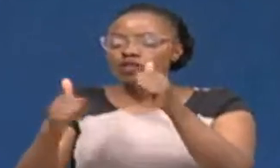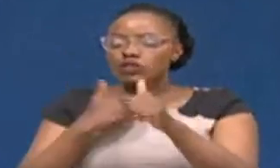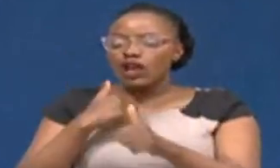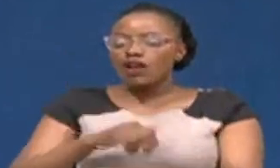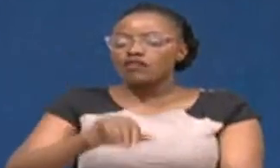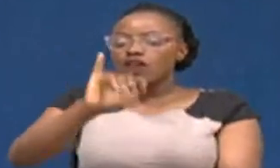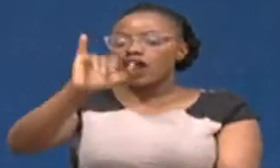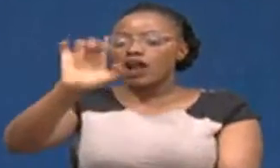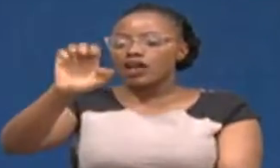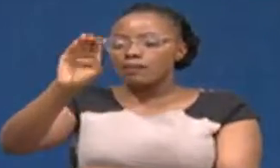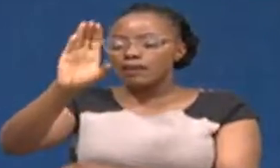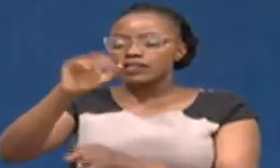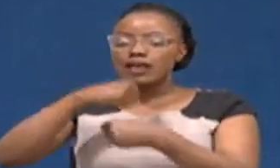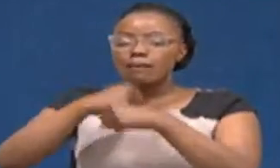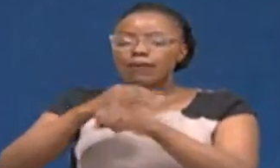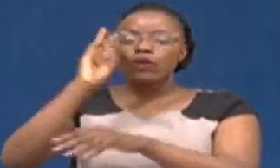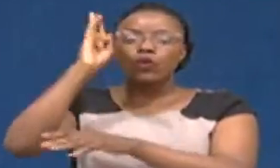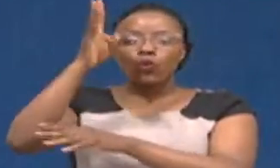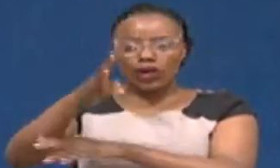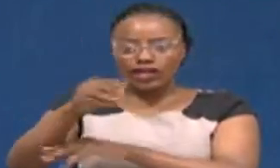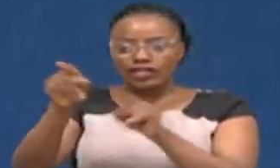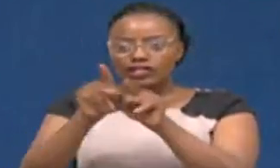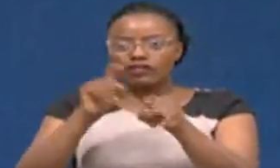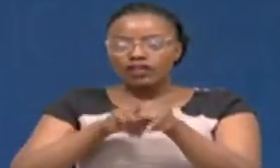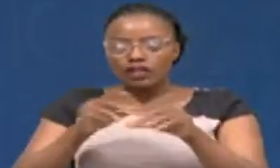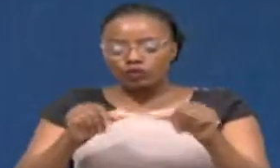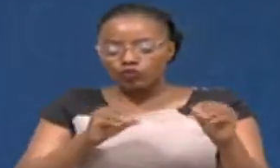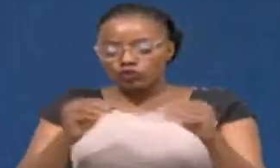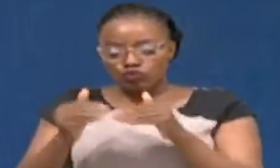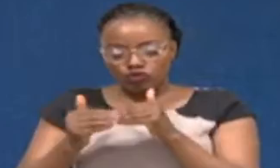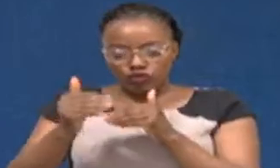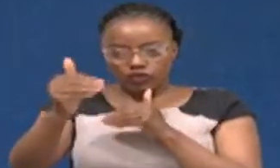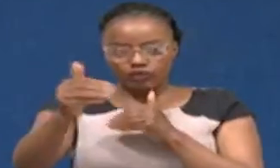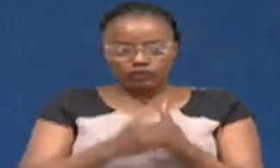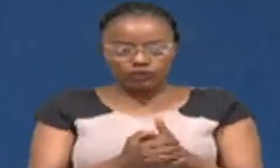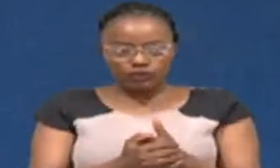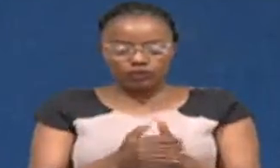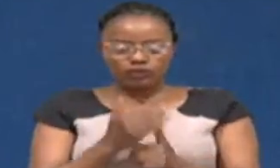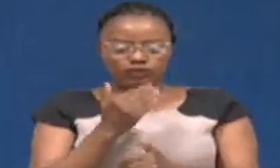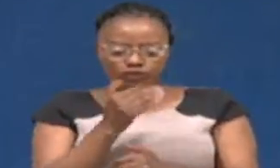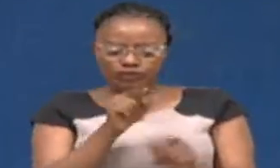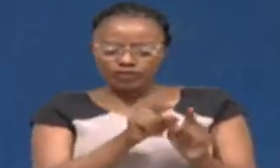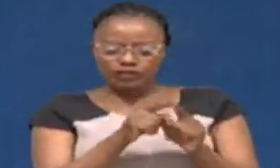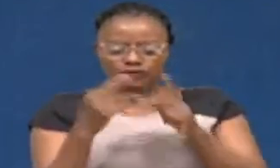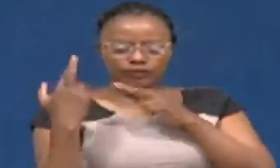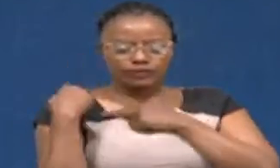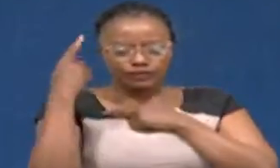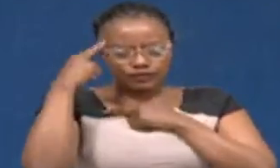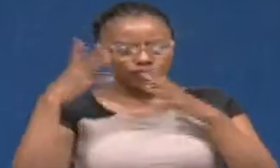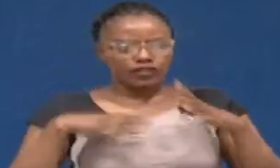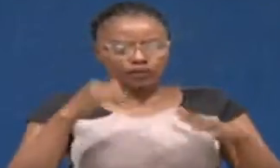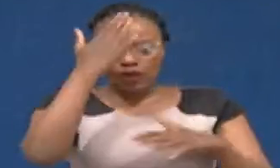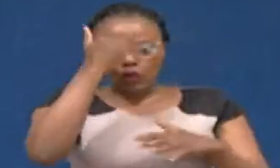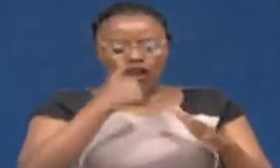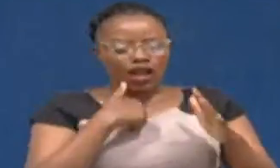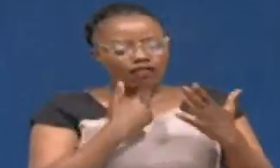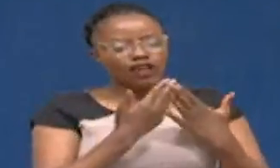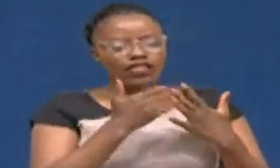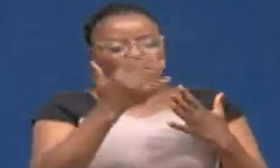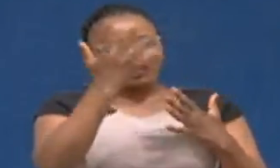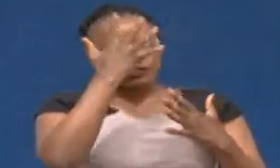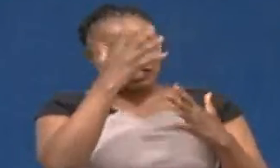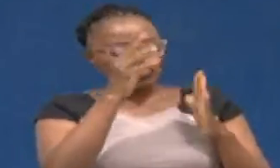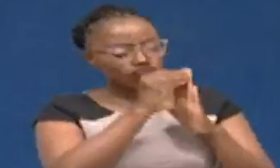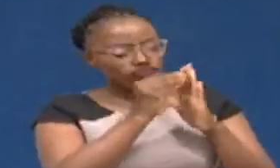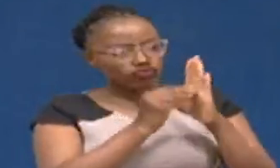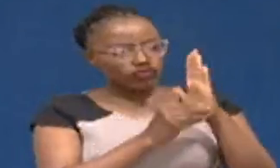say, is going to make as we move forward. Okay. I'll come to you and talk about the role of the people as well, because I know you have the list of shame, but